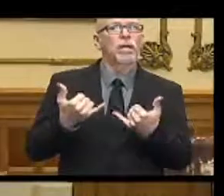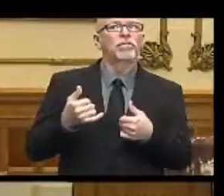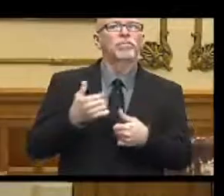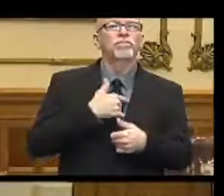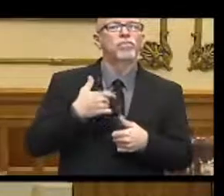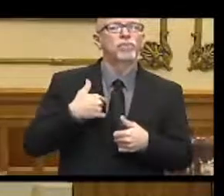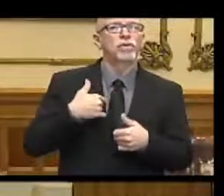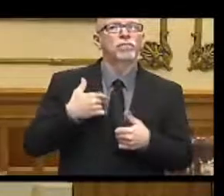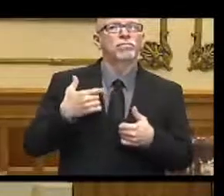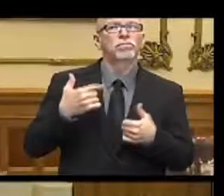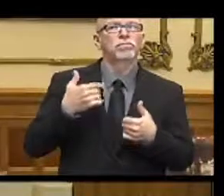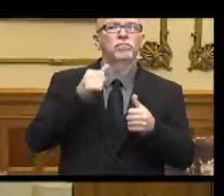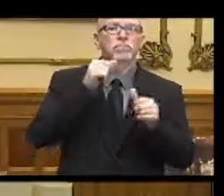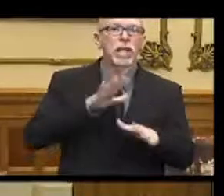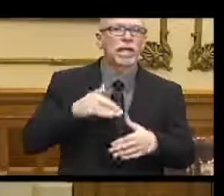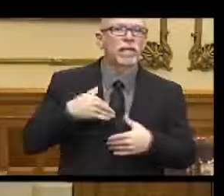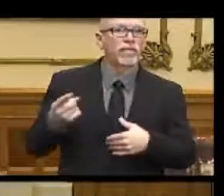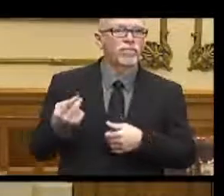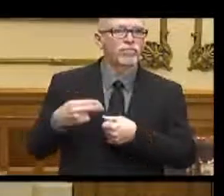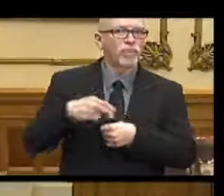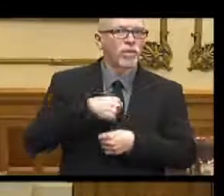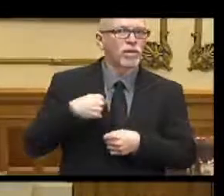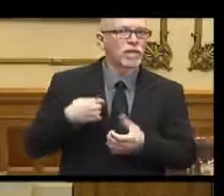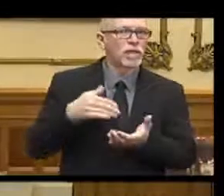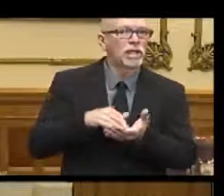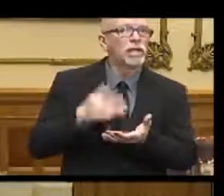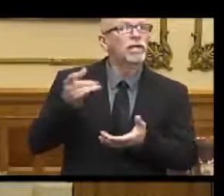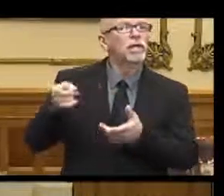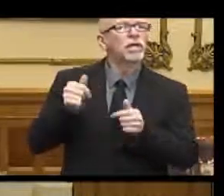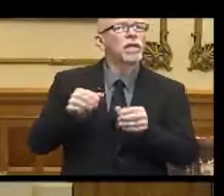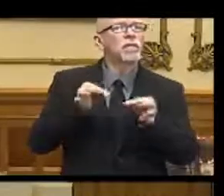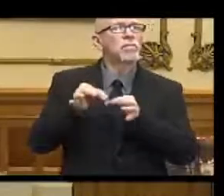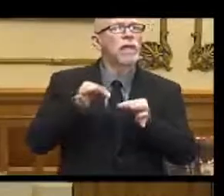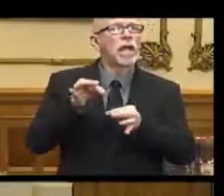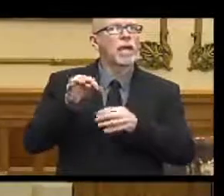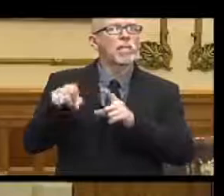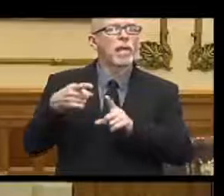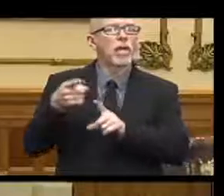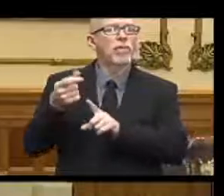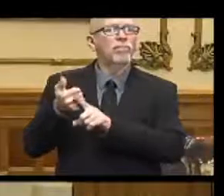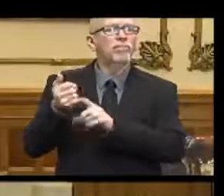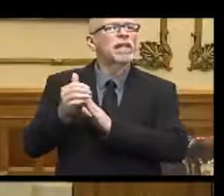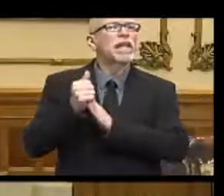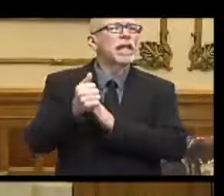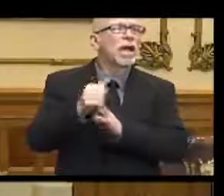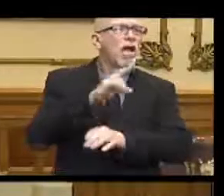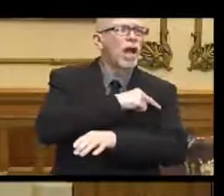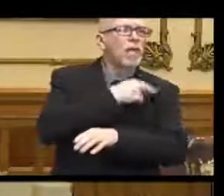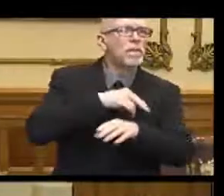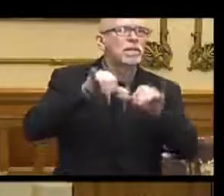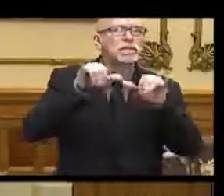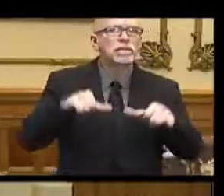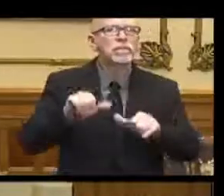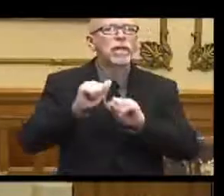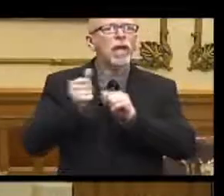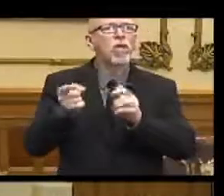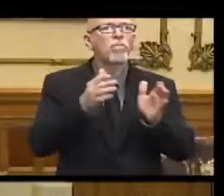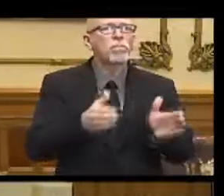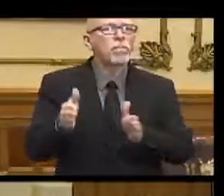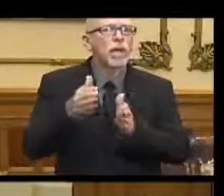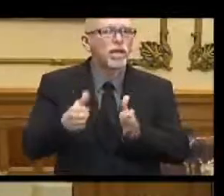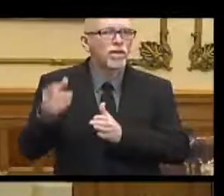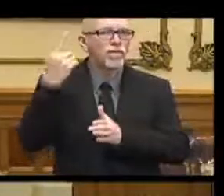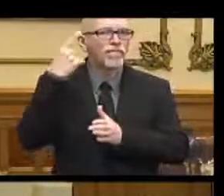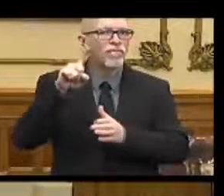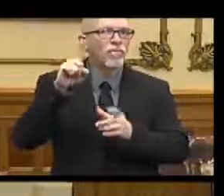we are very blessed to have him join us, as he can talk about not just leading a hospital system in their preparation for